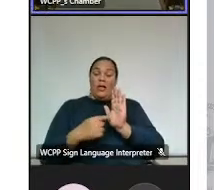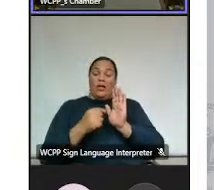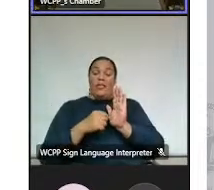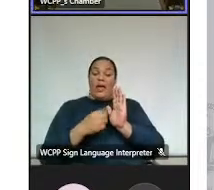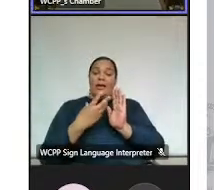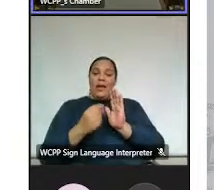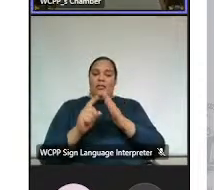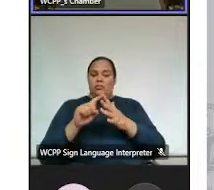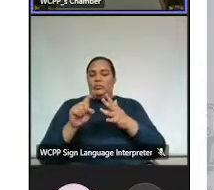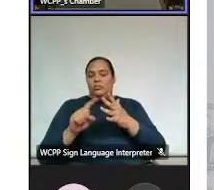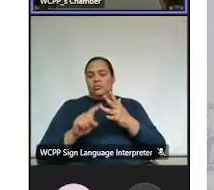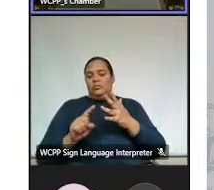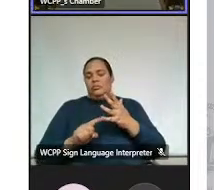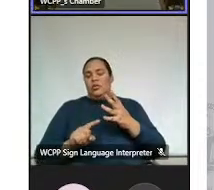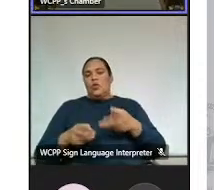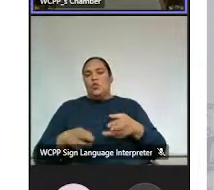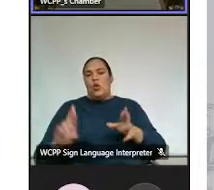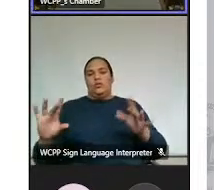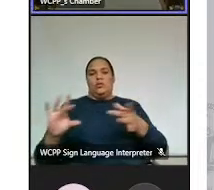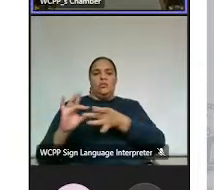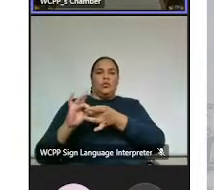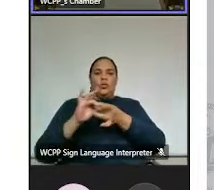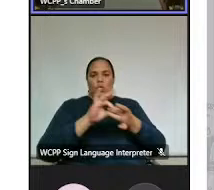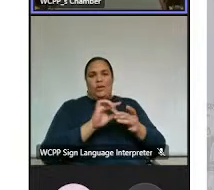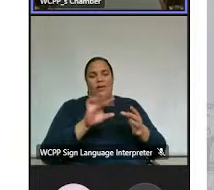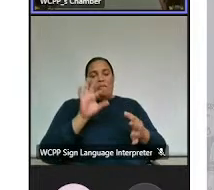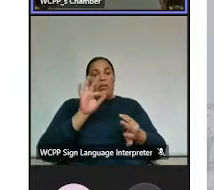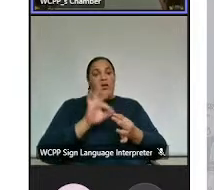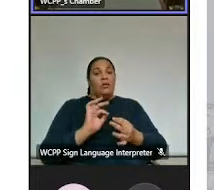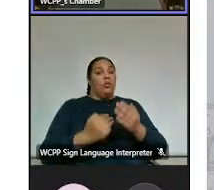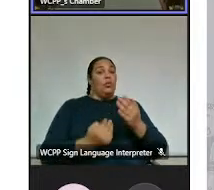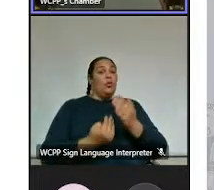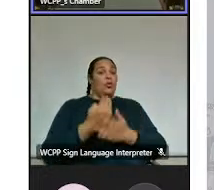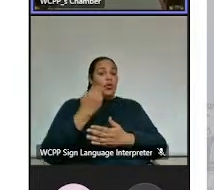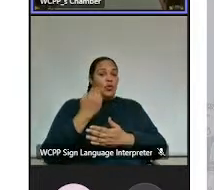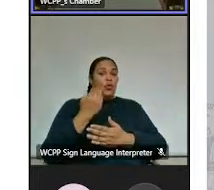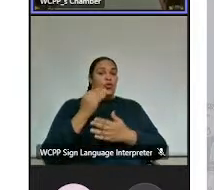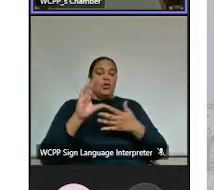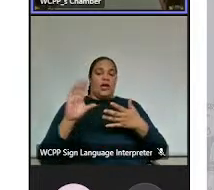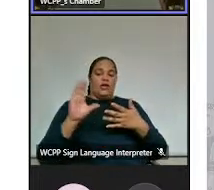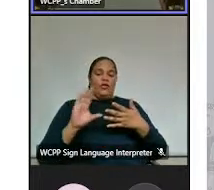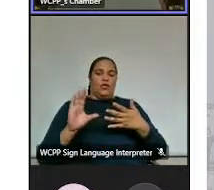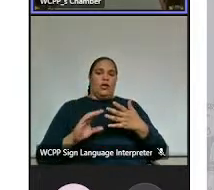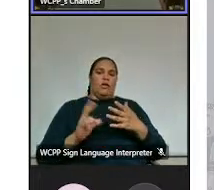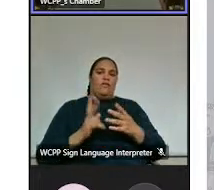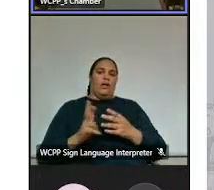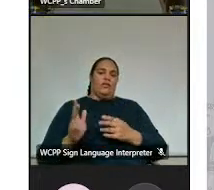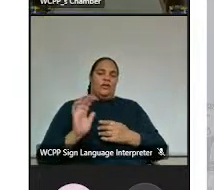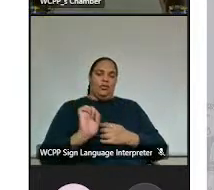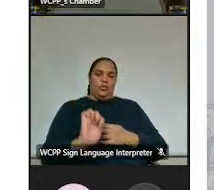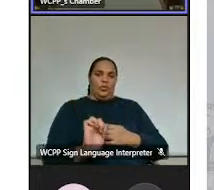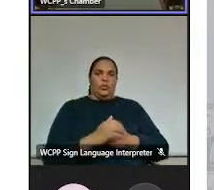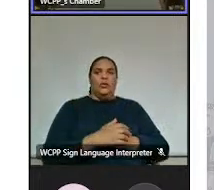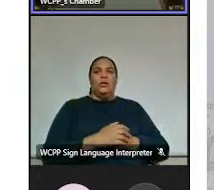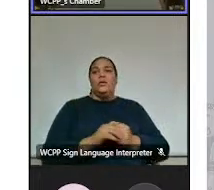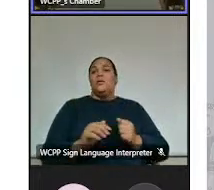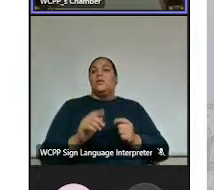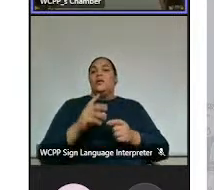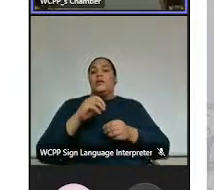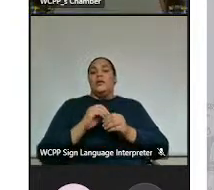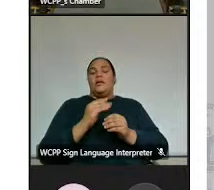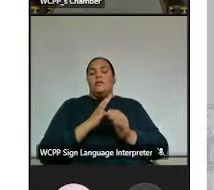addresses roads of joint significance as a particularly new category of classification within the